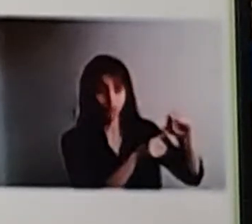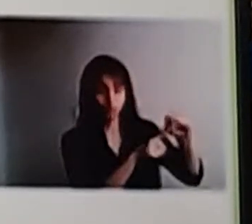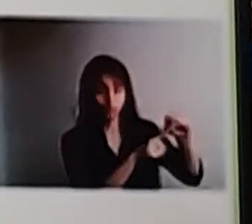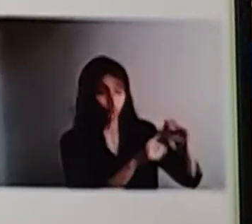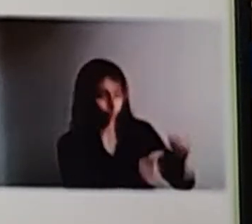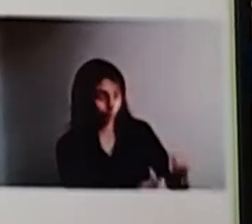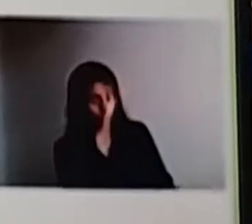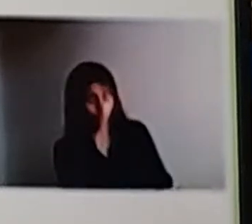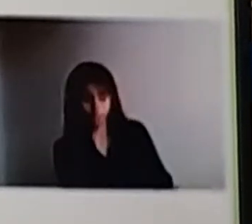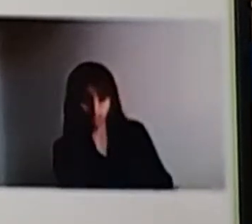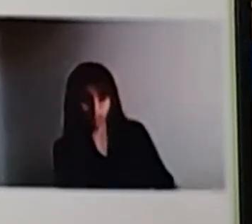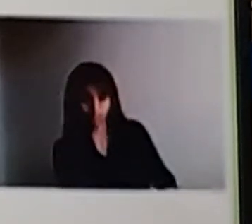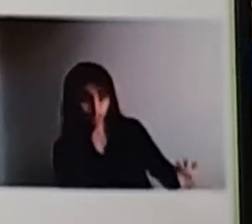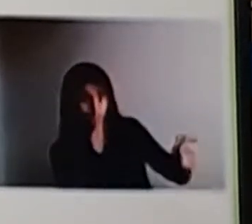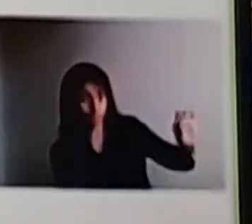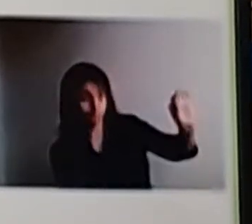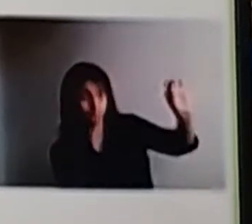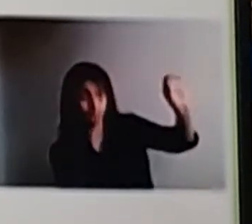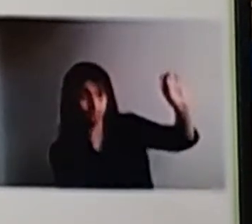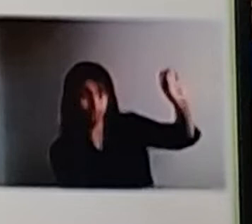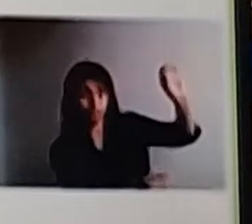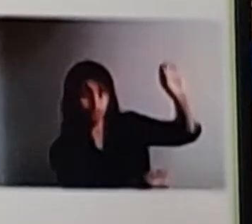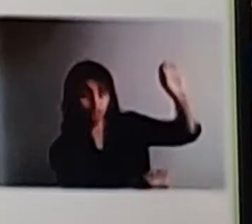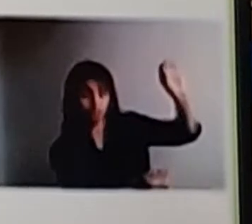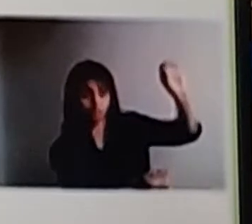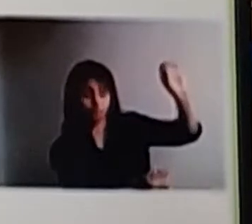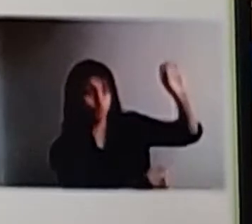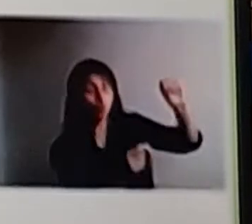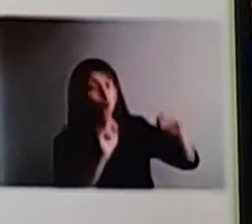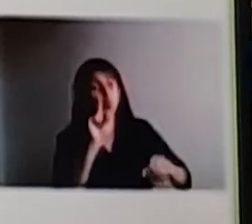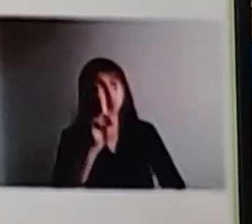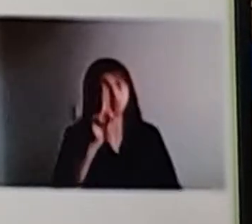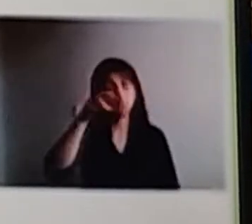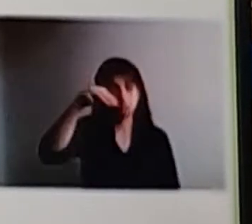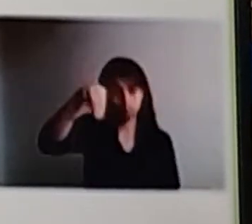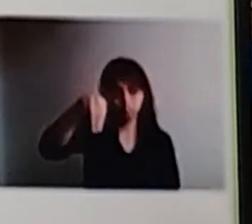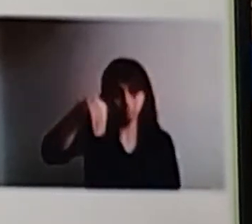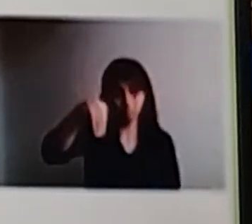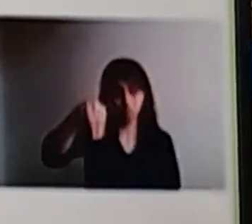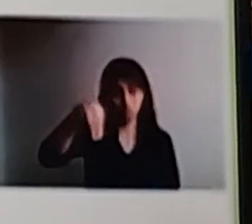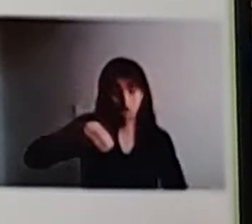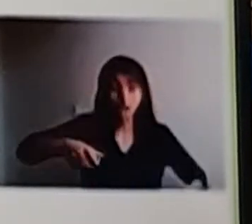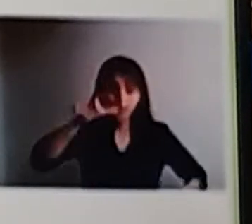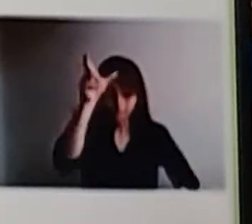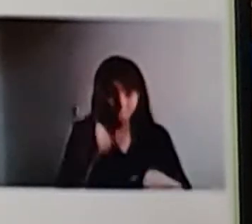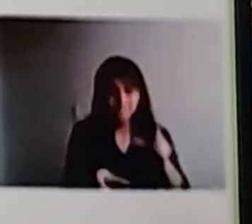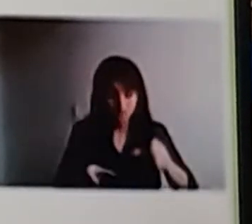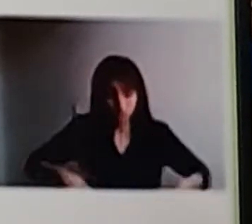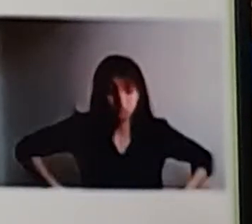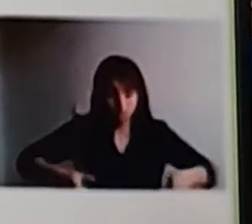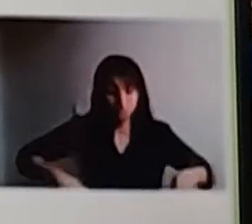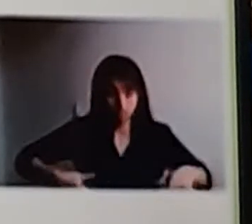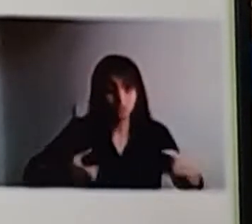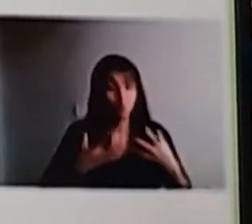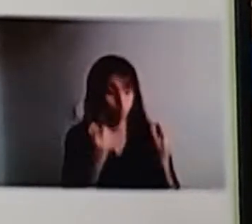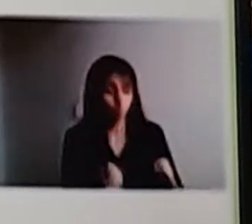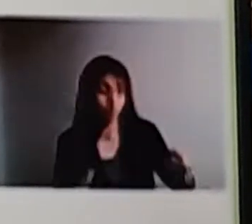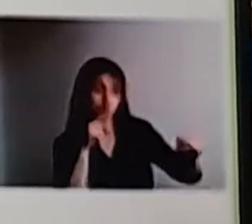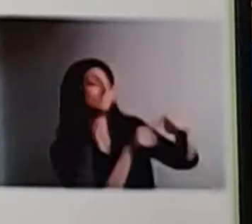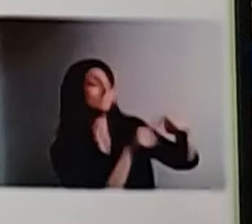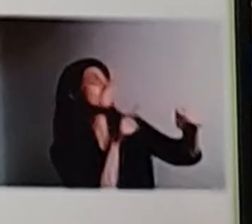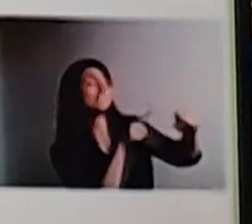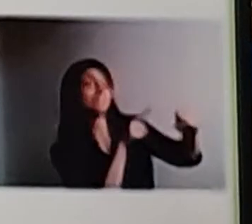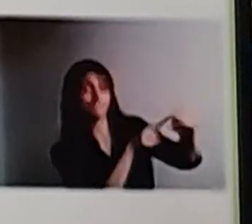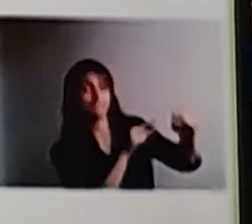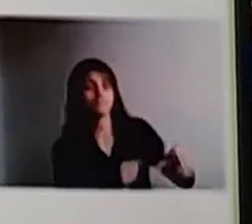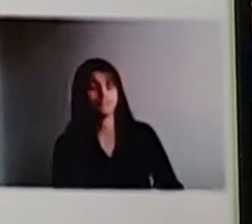he can order. As well, the door should not be less than 1 meter. The door should not be less than 1